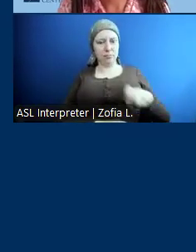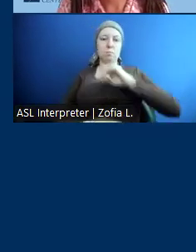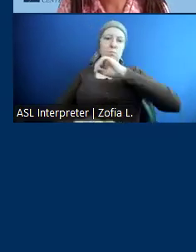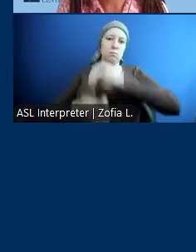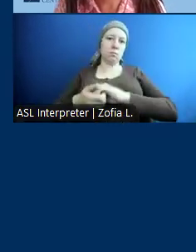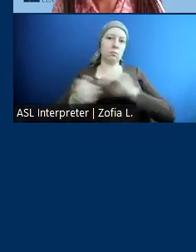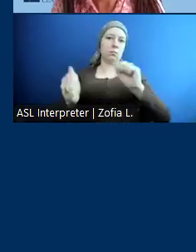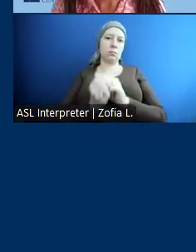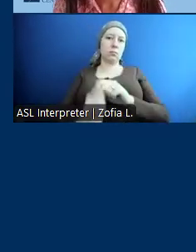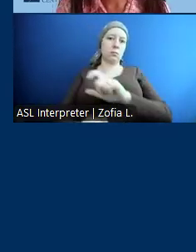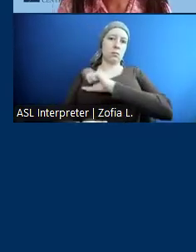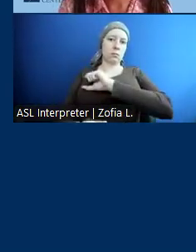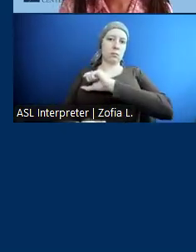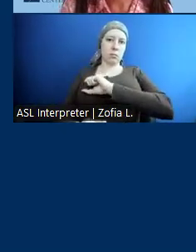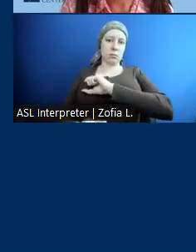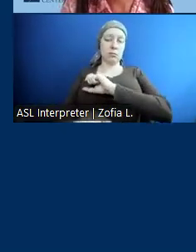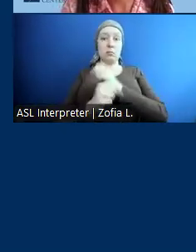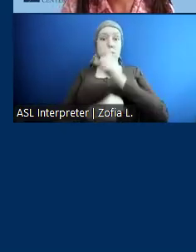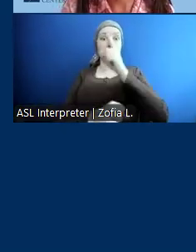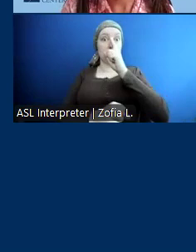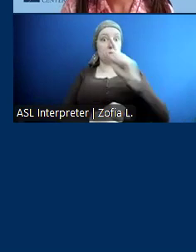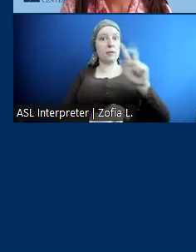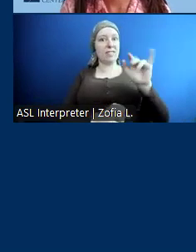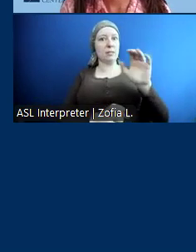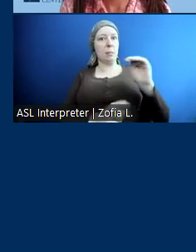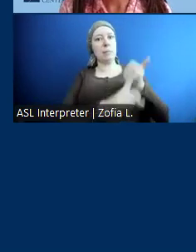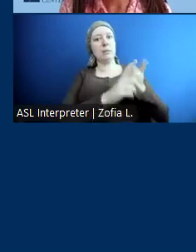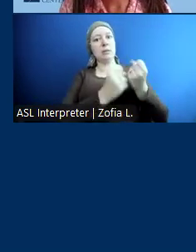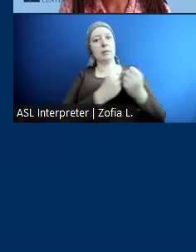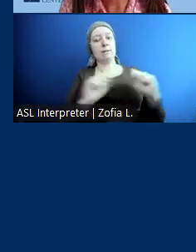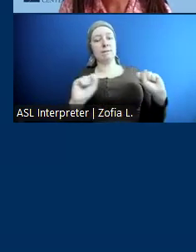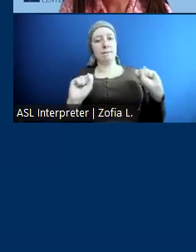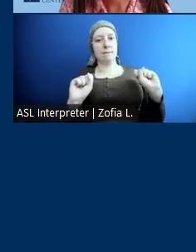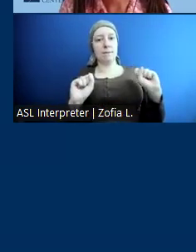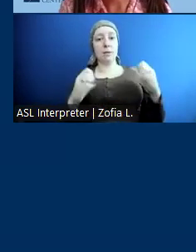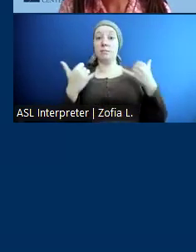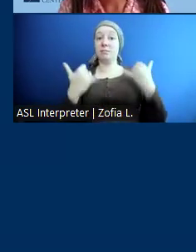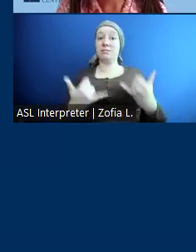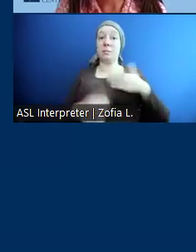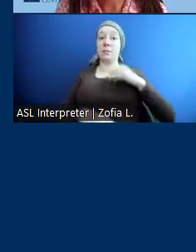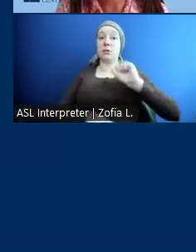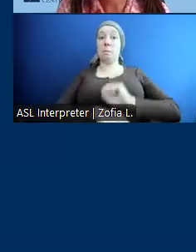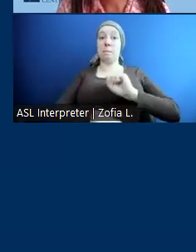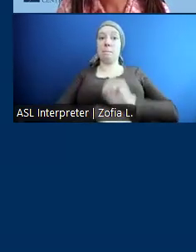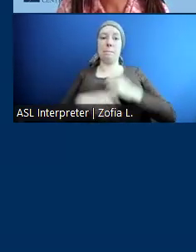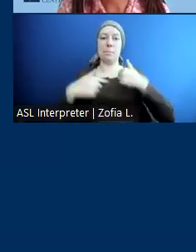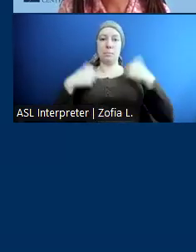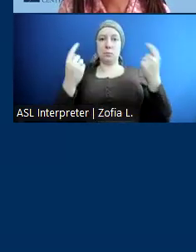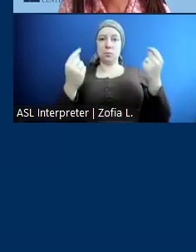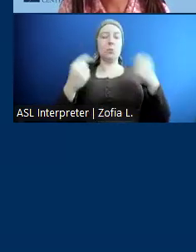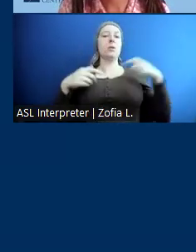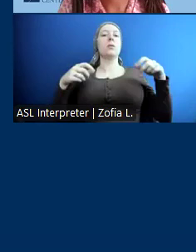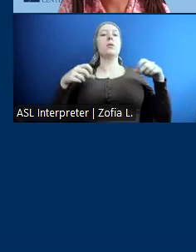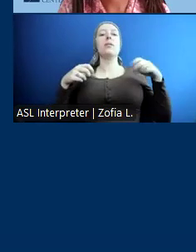enforcement professionals to ensure a victim's safety. In my current role, I have the opportunity to